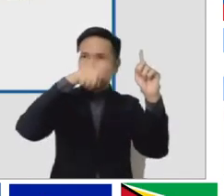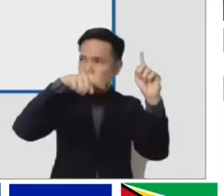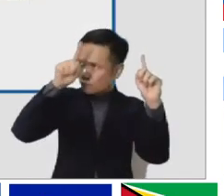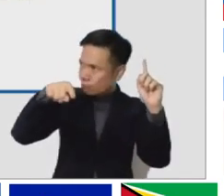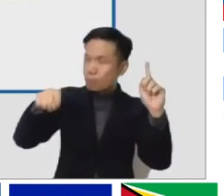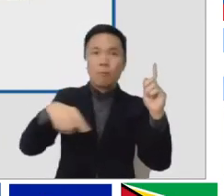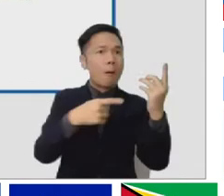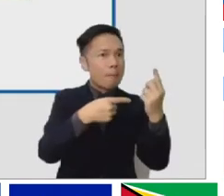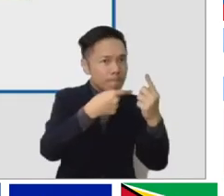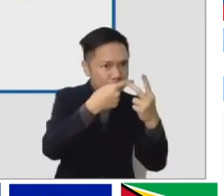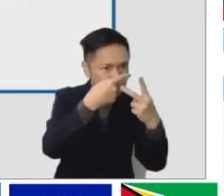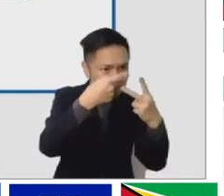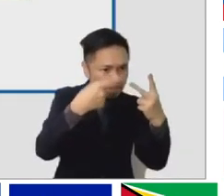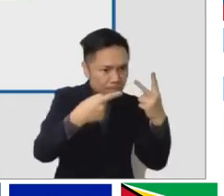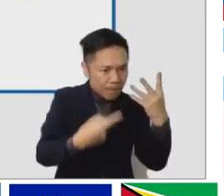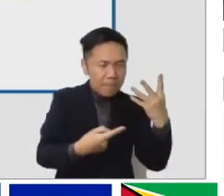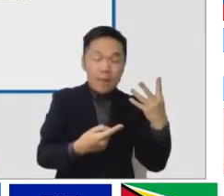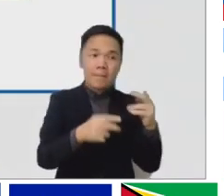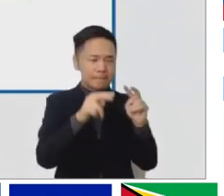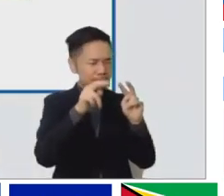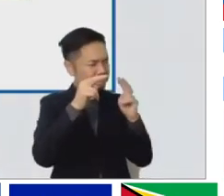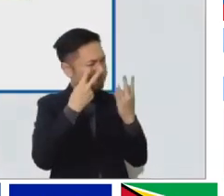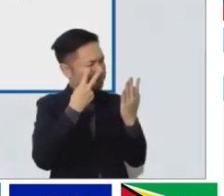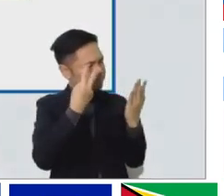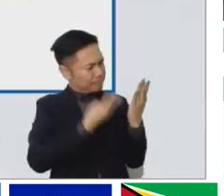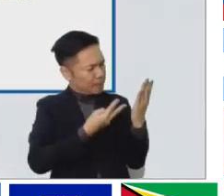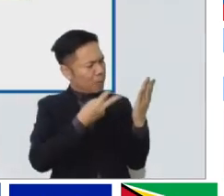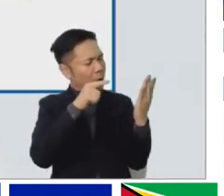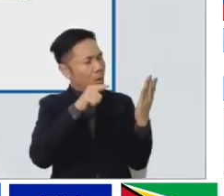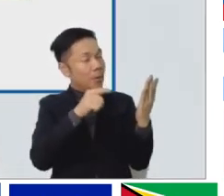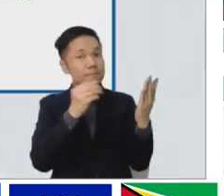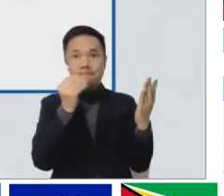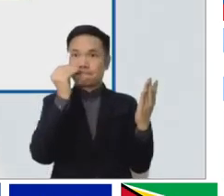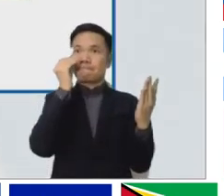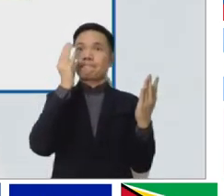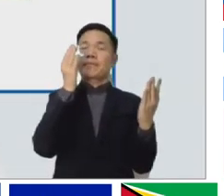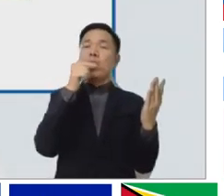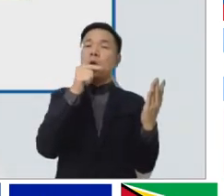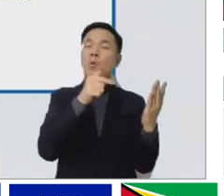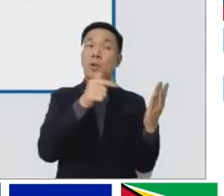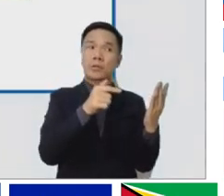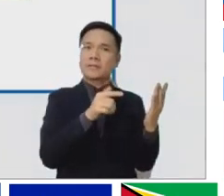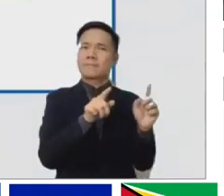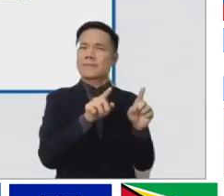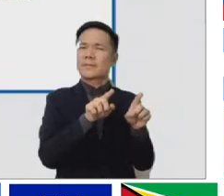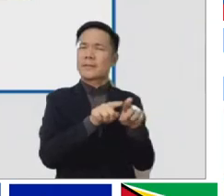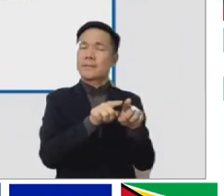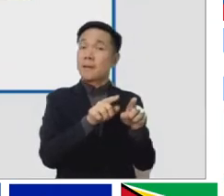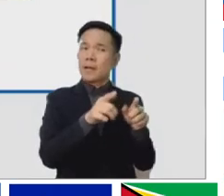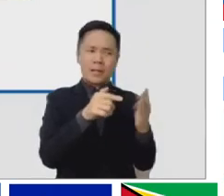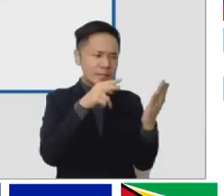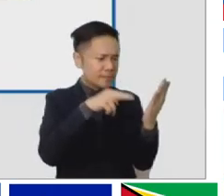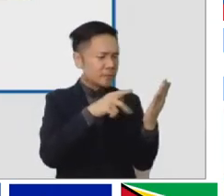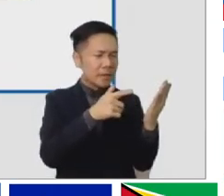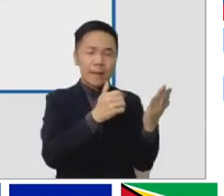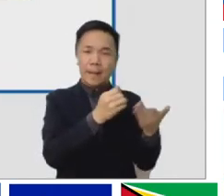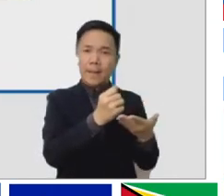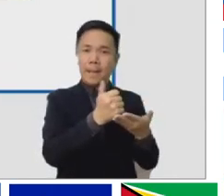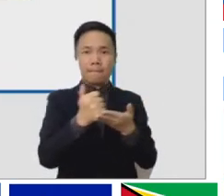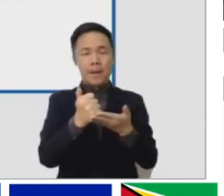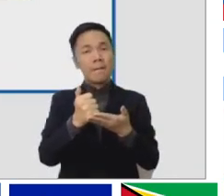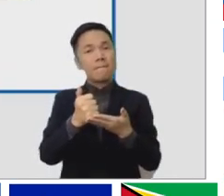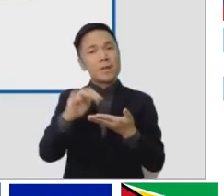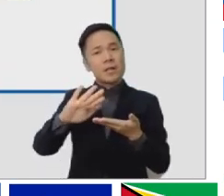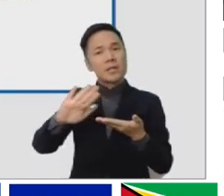a benchmark as a mitigation tool at an institutional level as well. This is going to